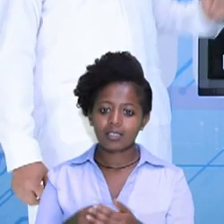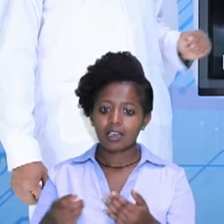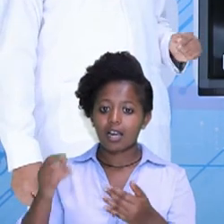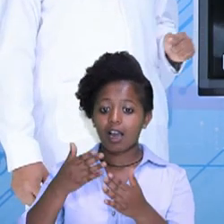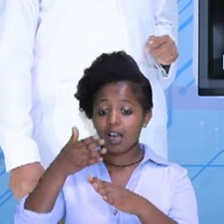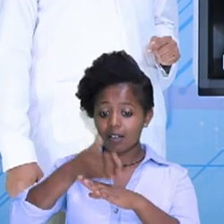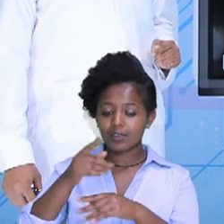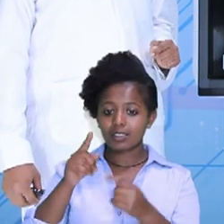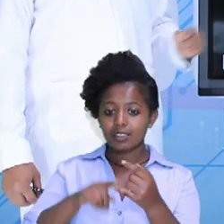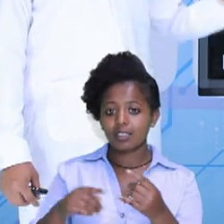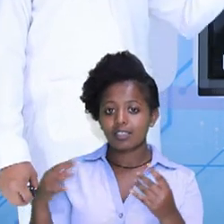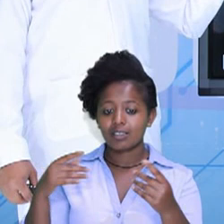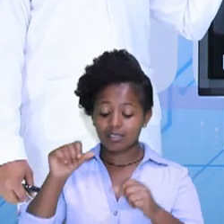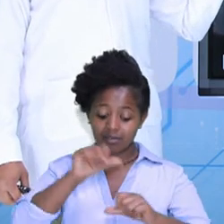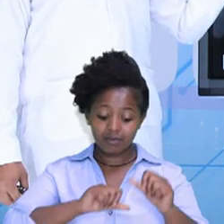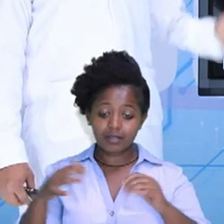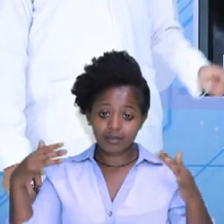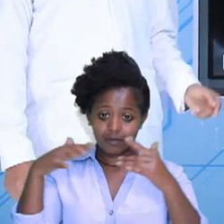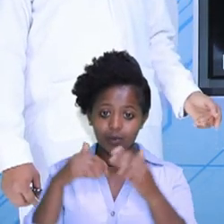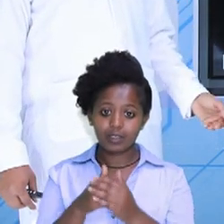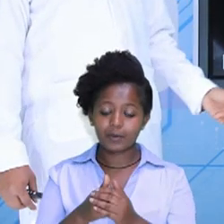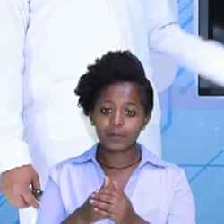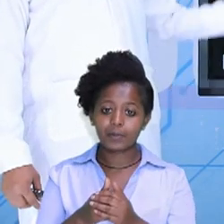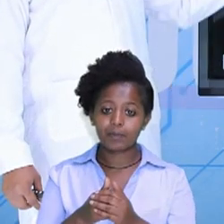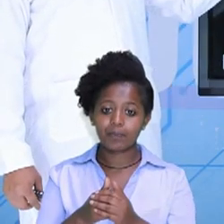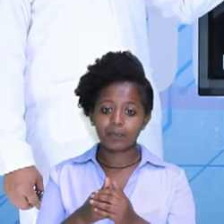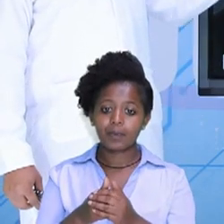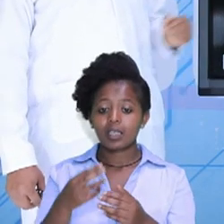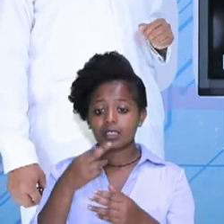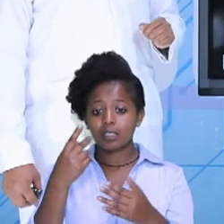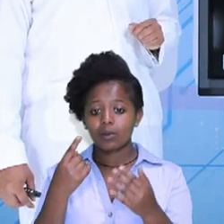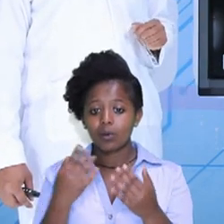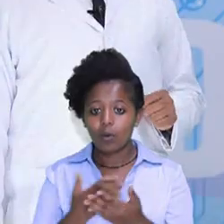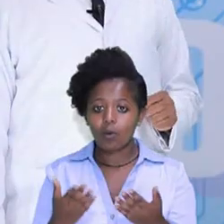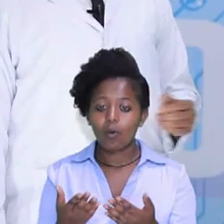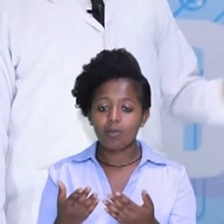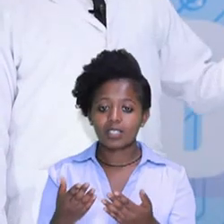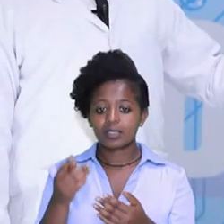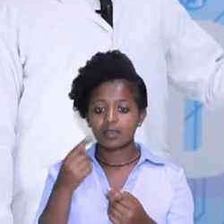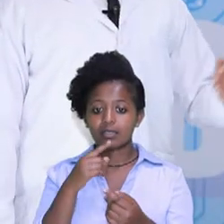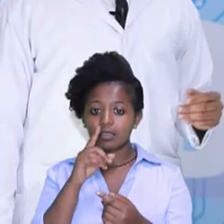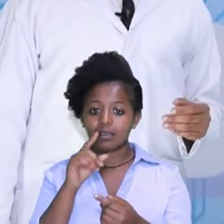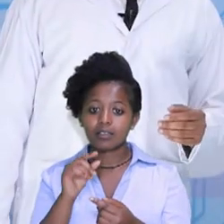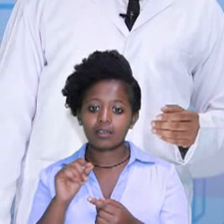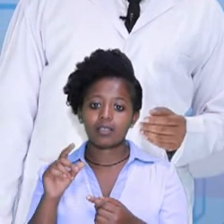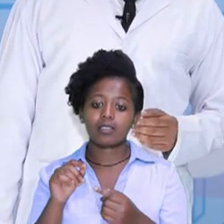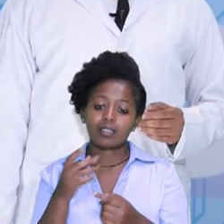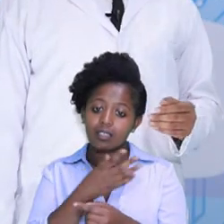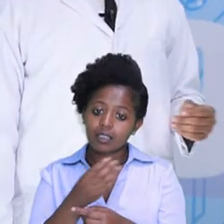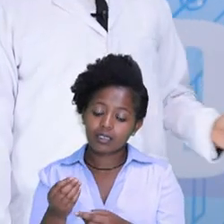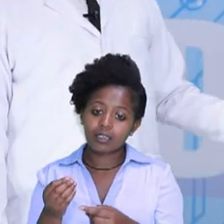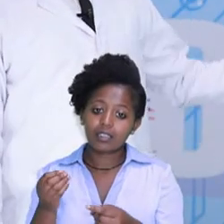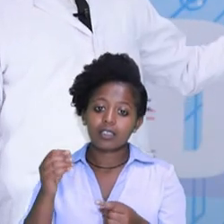the period of civil war between Chinese warlords, the Kuomintang and the Communist